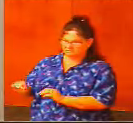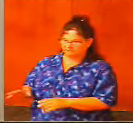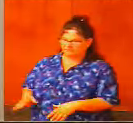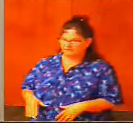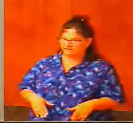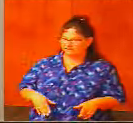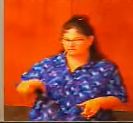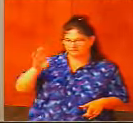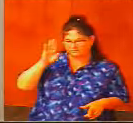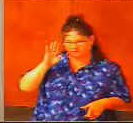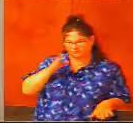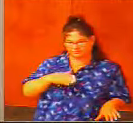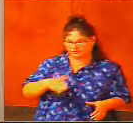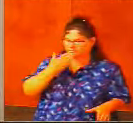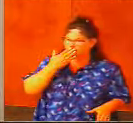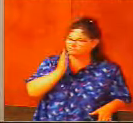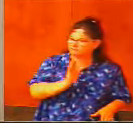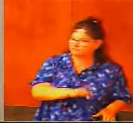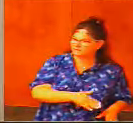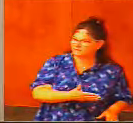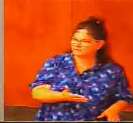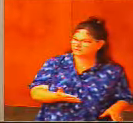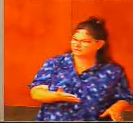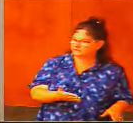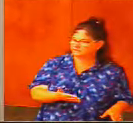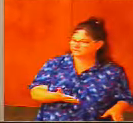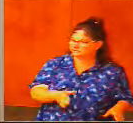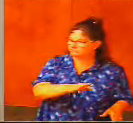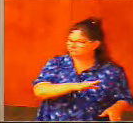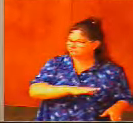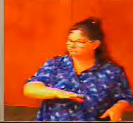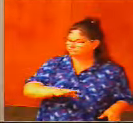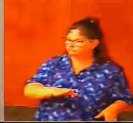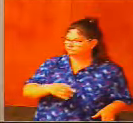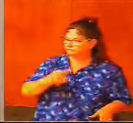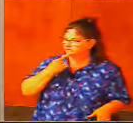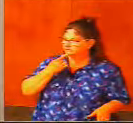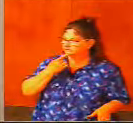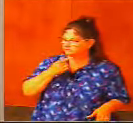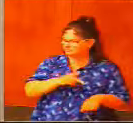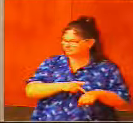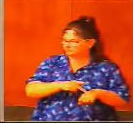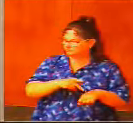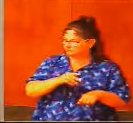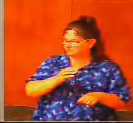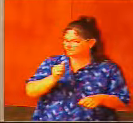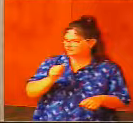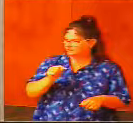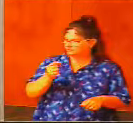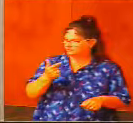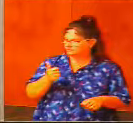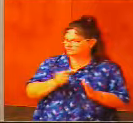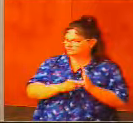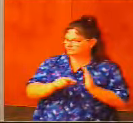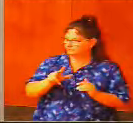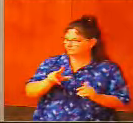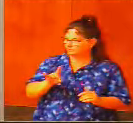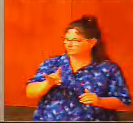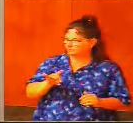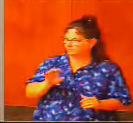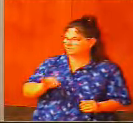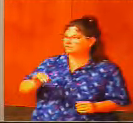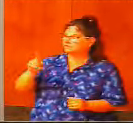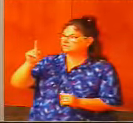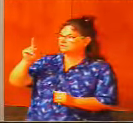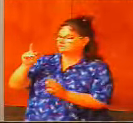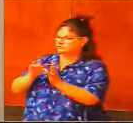Barabbas went about doing bad things. We're told by Peter in Acts 10 verse 38 that Jesus went